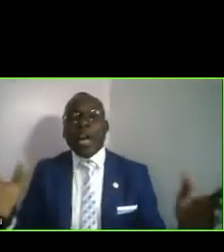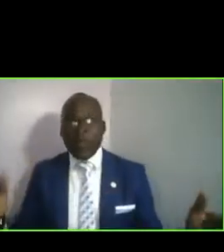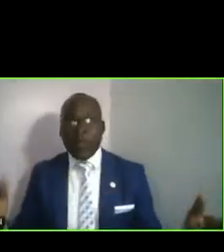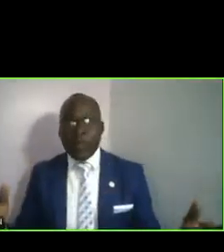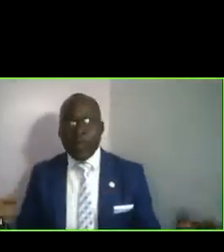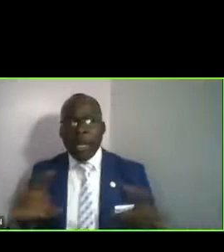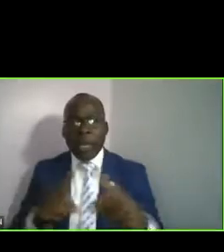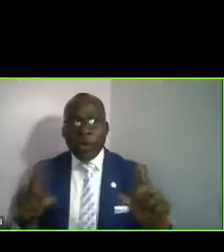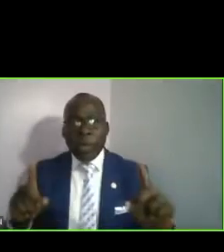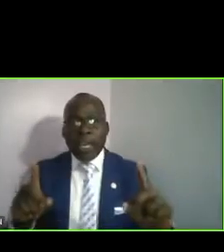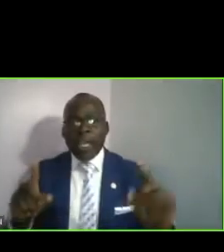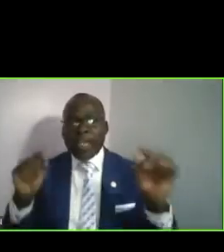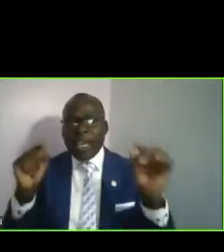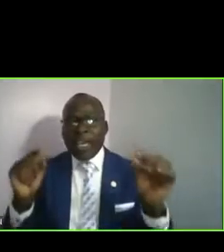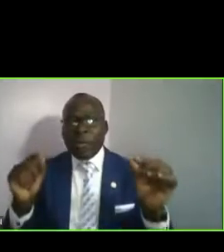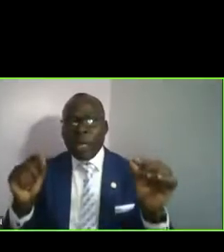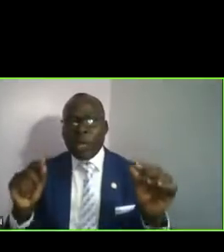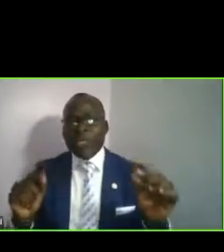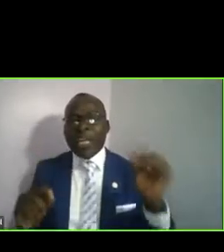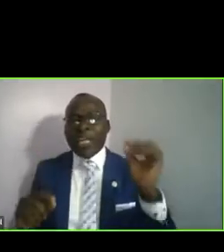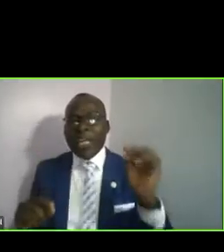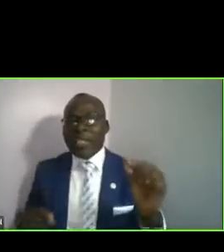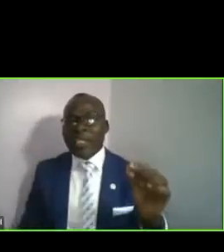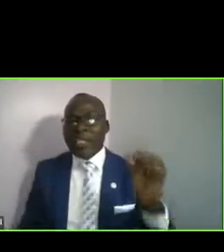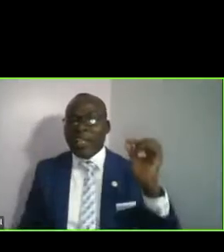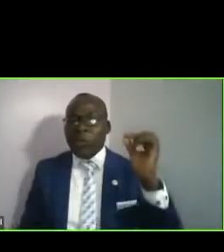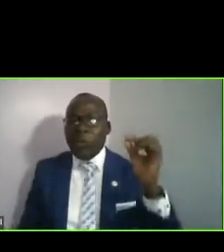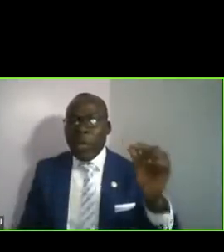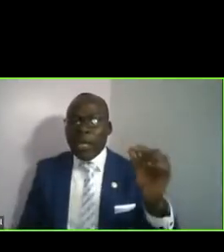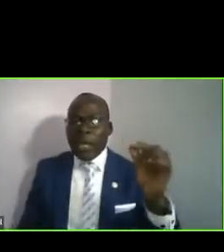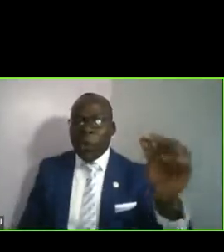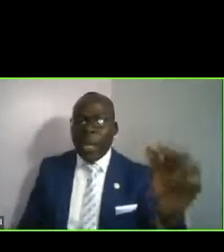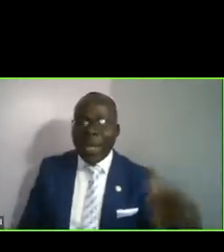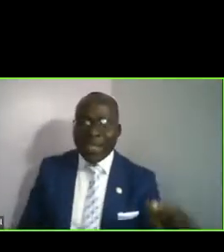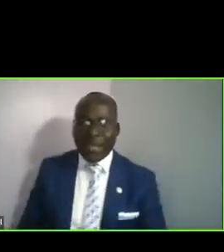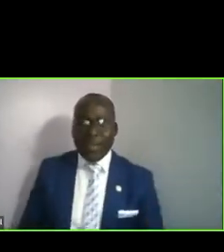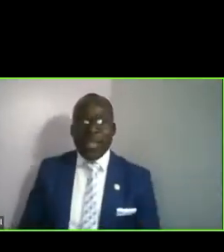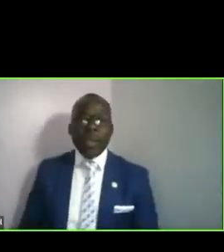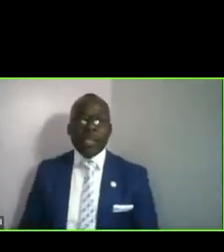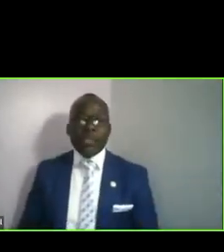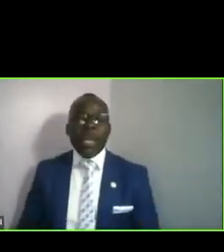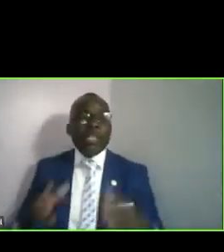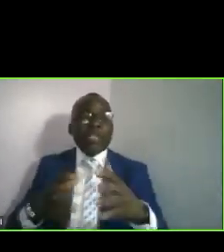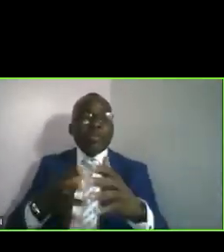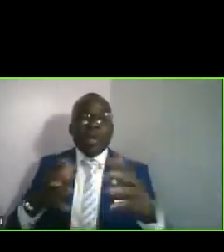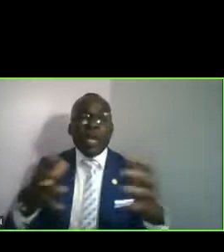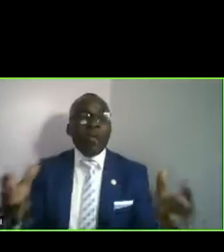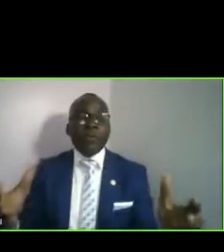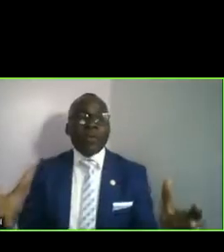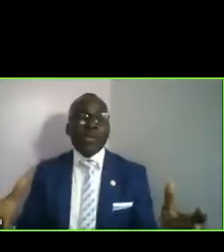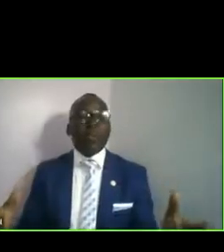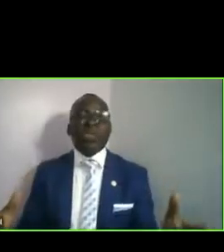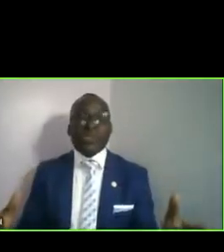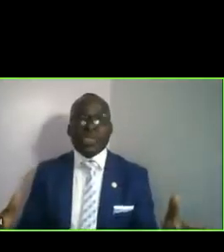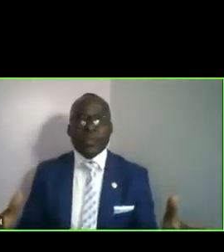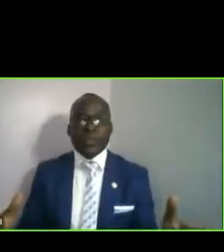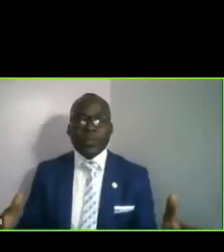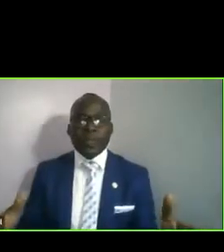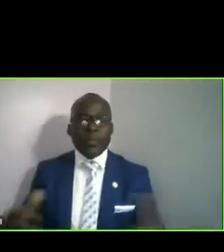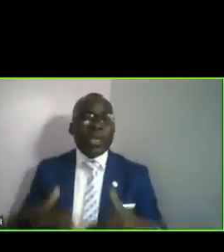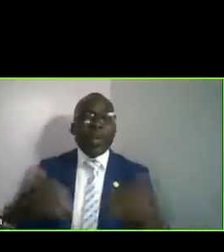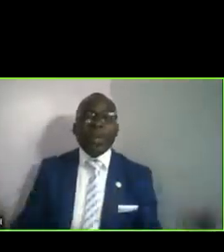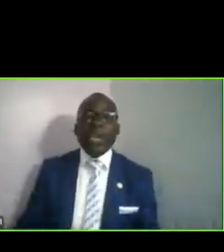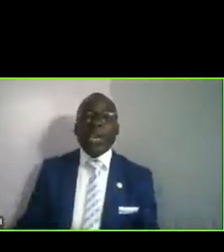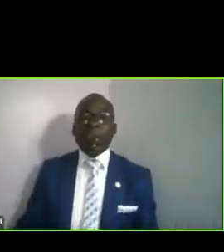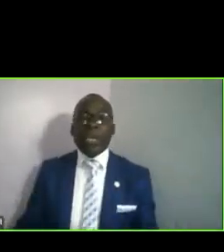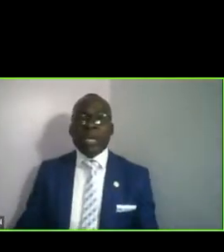rookie turnover. A rookie is anybody who is at least 1 year or less in an organization. And this is borrowed heavily from sports.